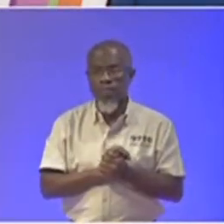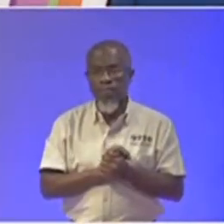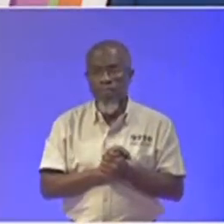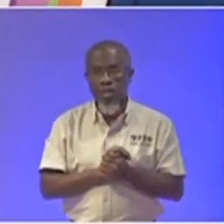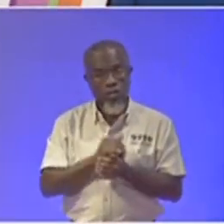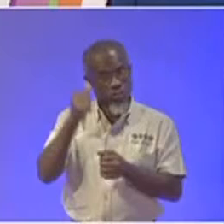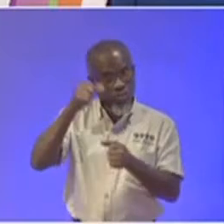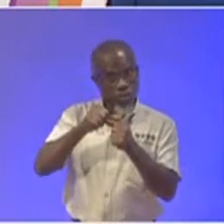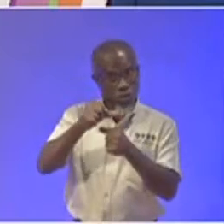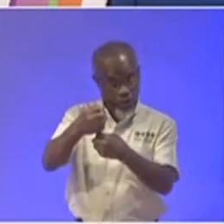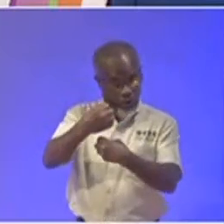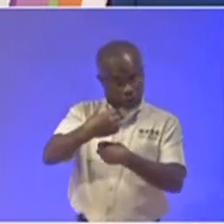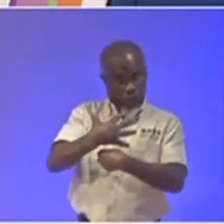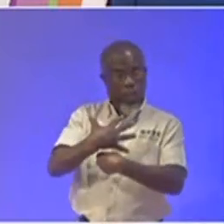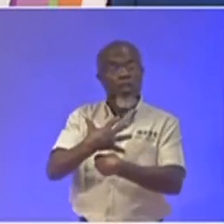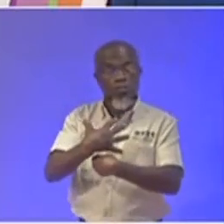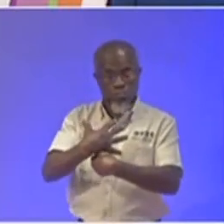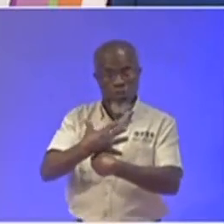or comments via WhatsApp